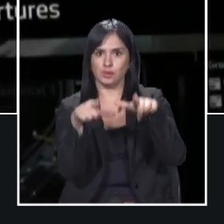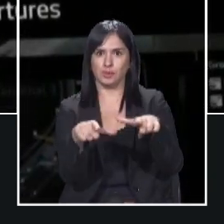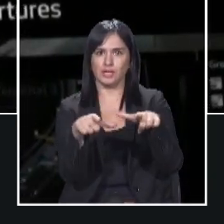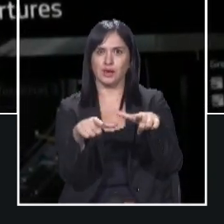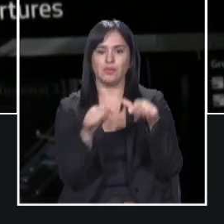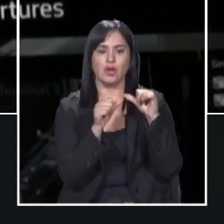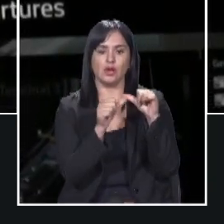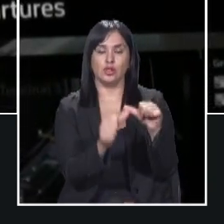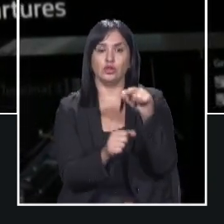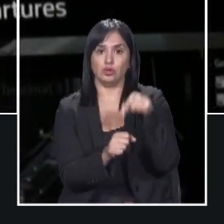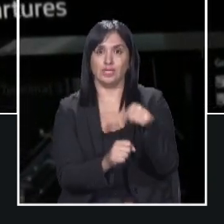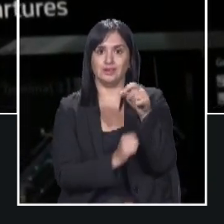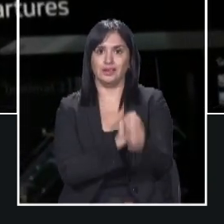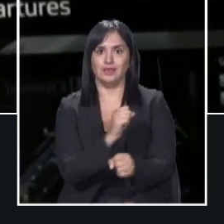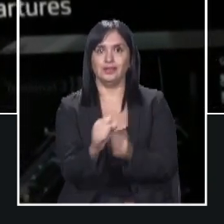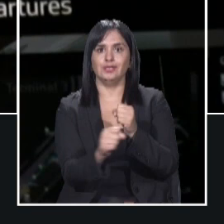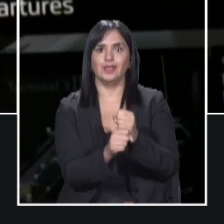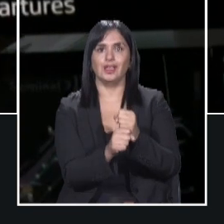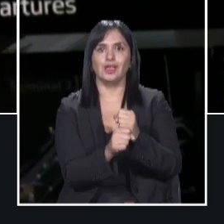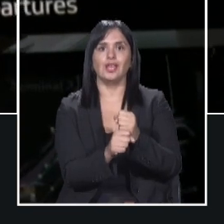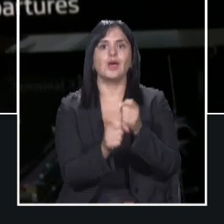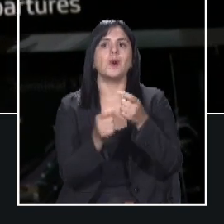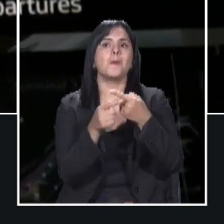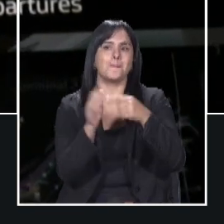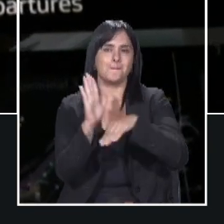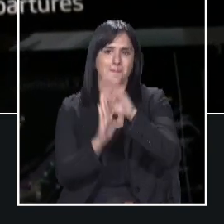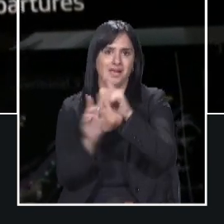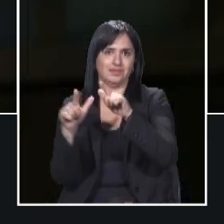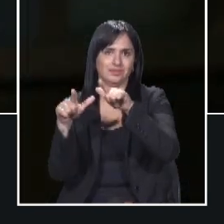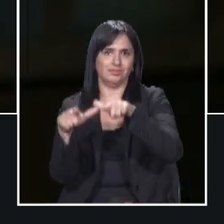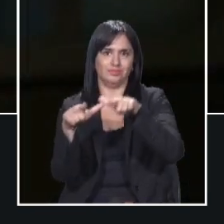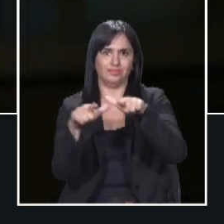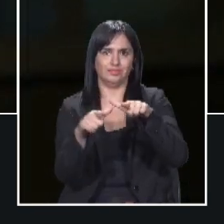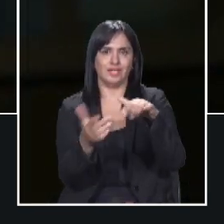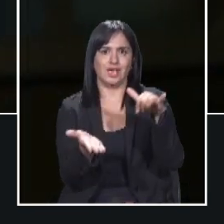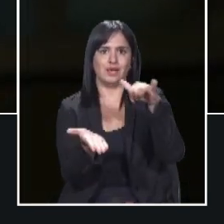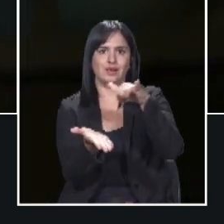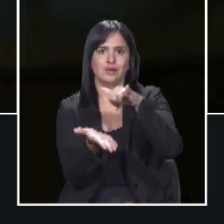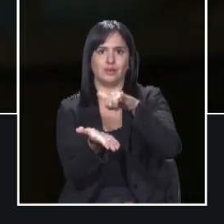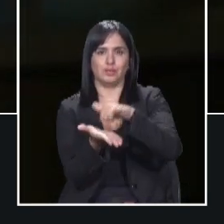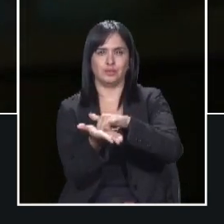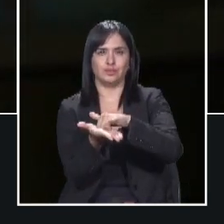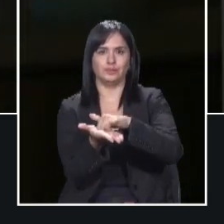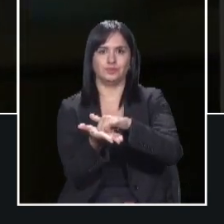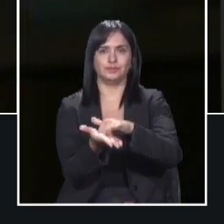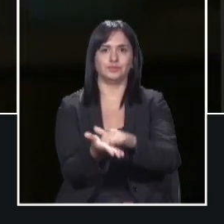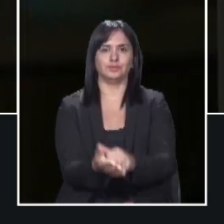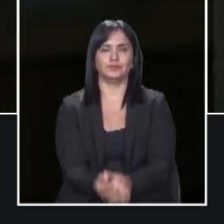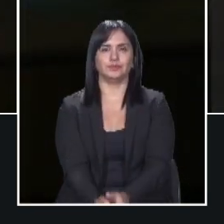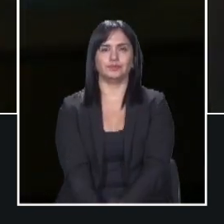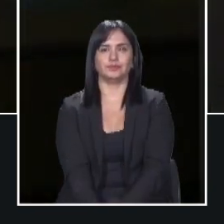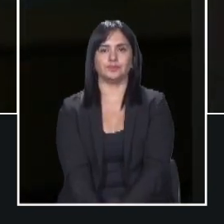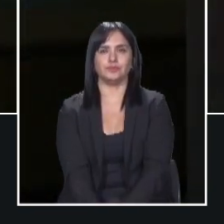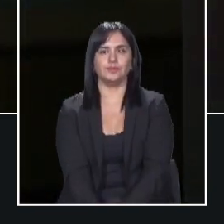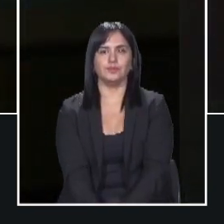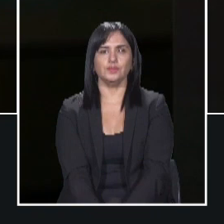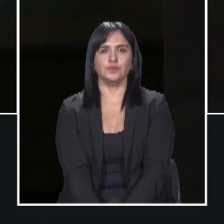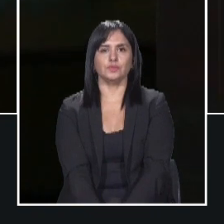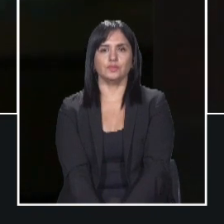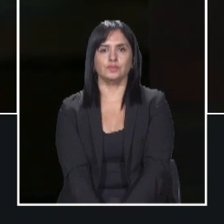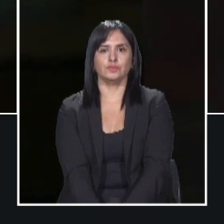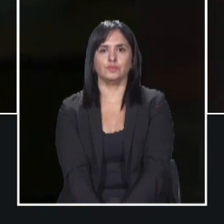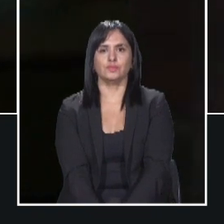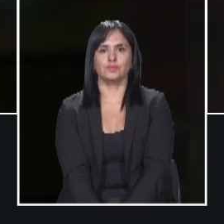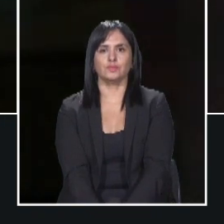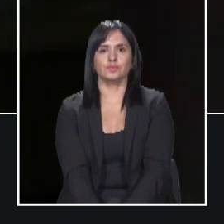This is a security advisory. Please maintain possession of your bags at all times. Please report any suspicious